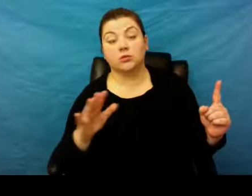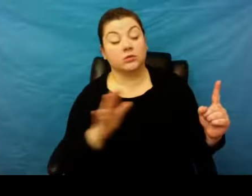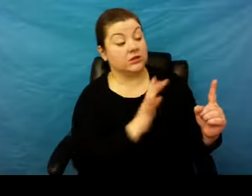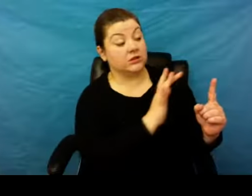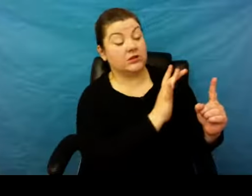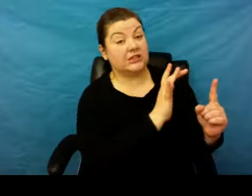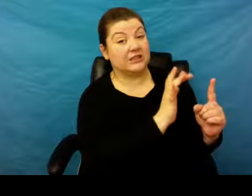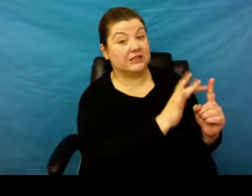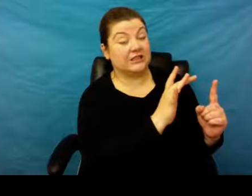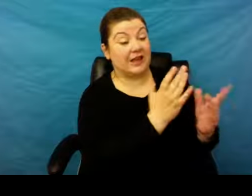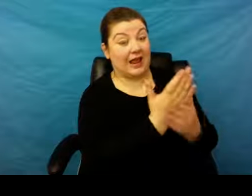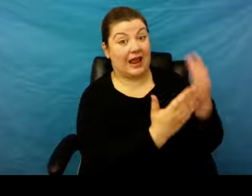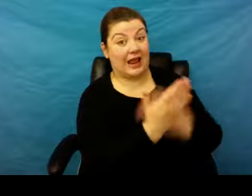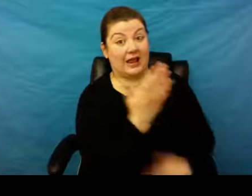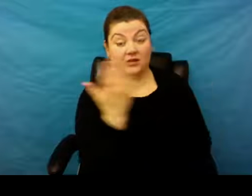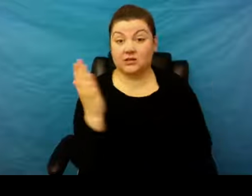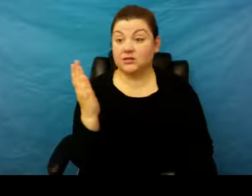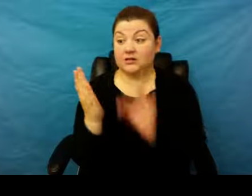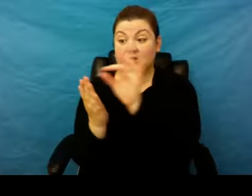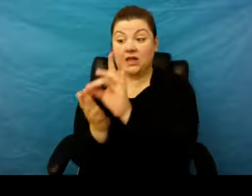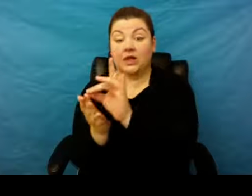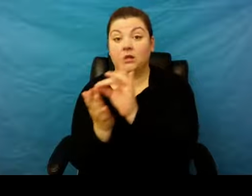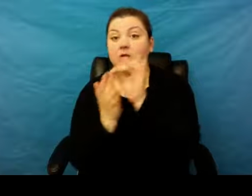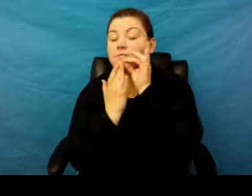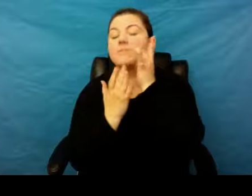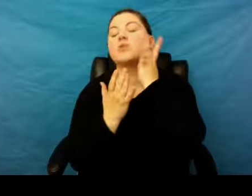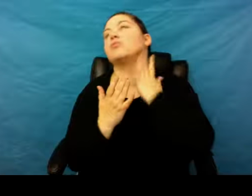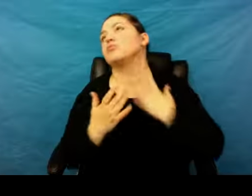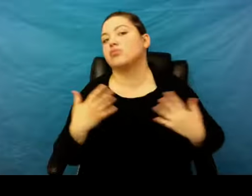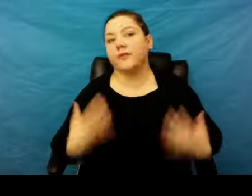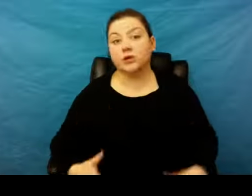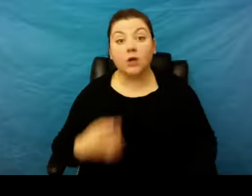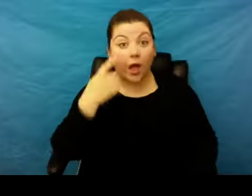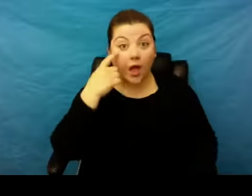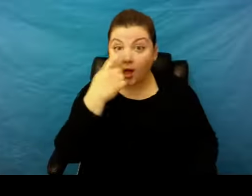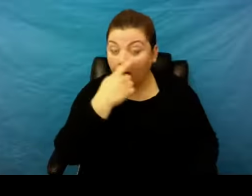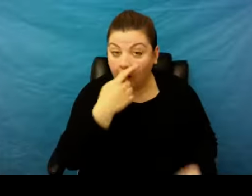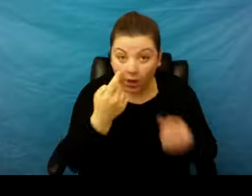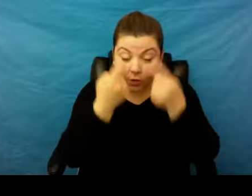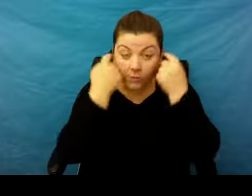so it's either into your eyes, into your nose, or into your mouth.